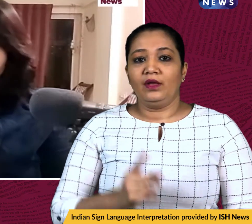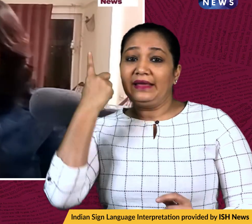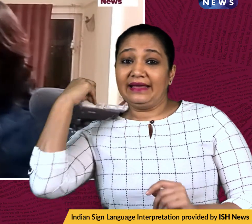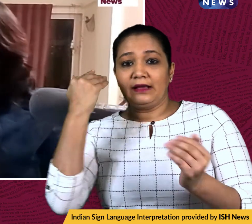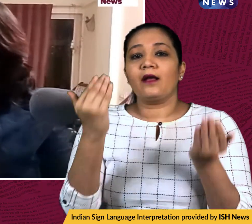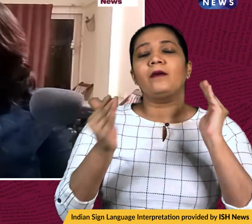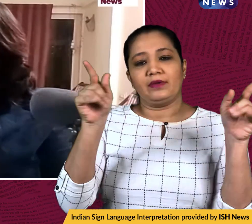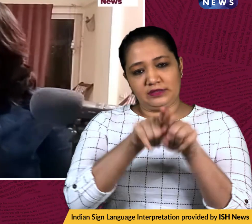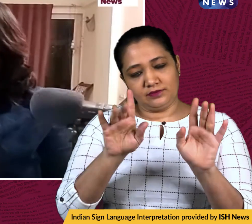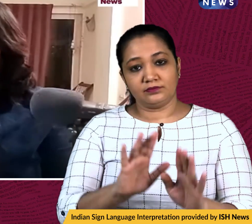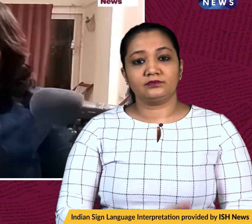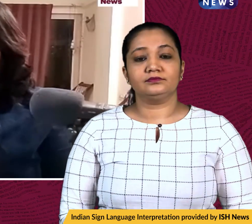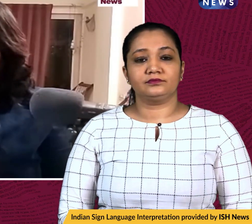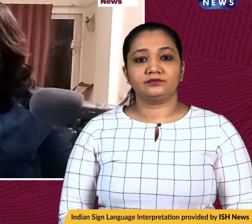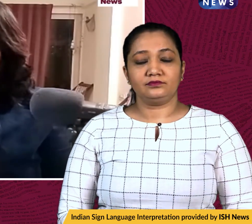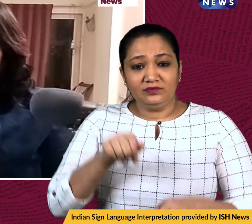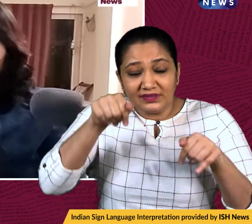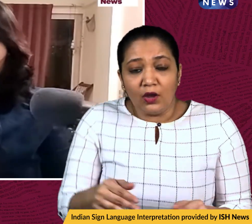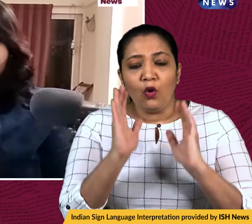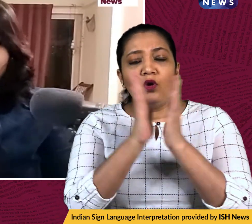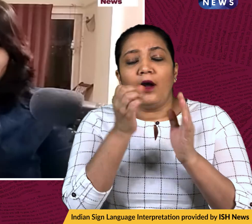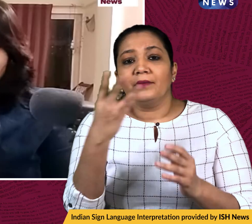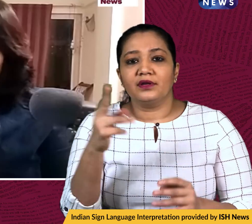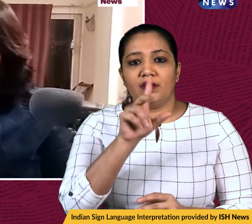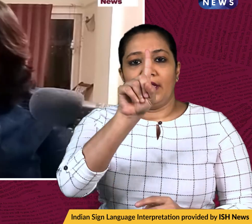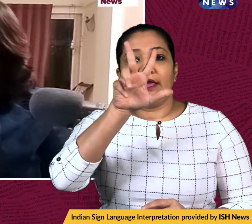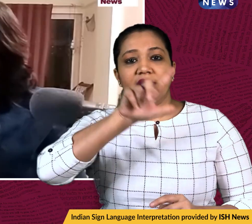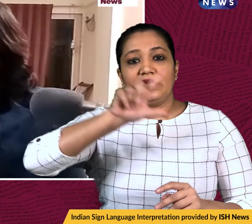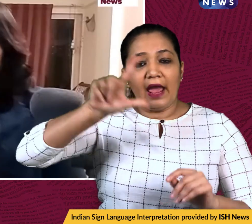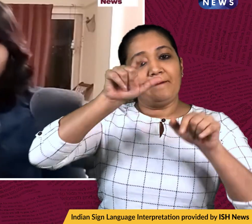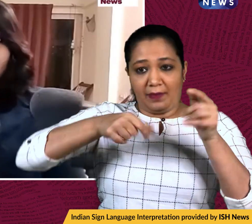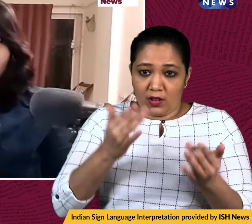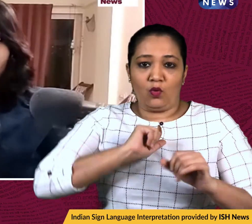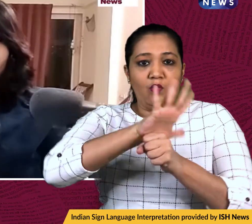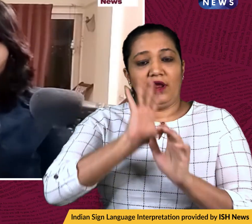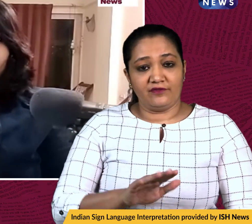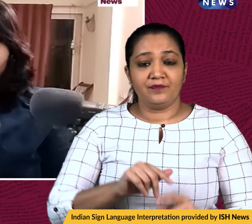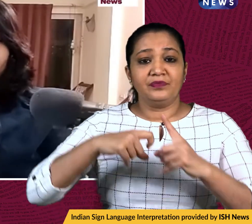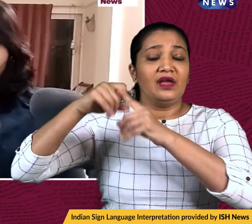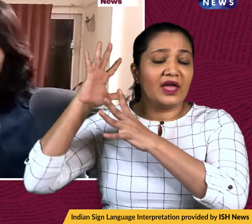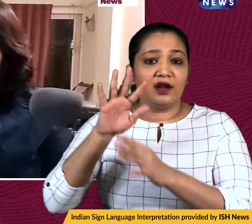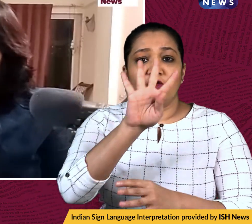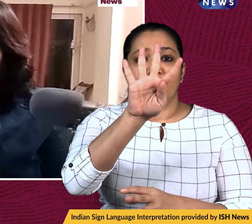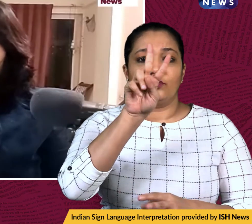compared to yesterday's number. The active caseload is now over 18 lakh. Kerala has